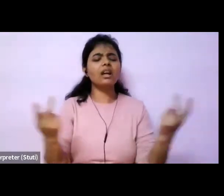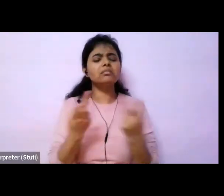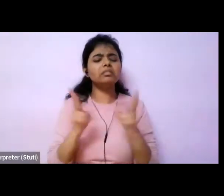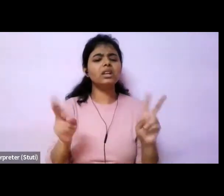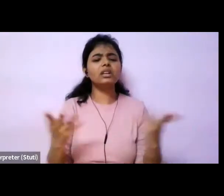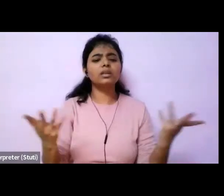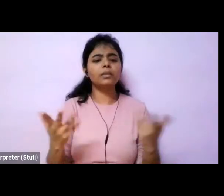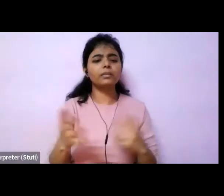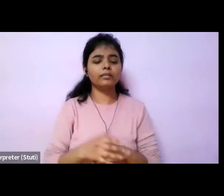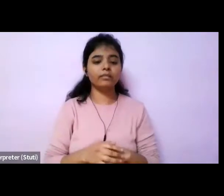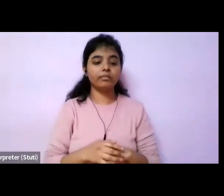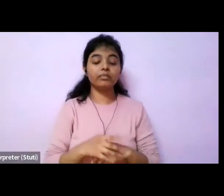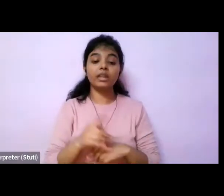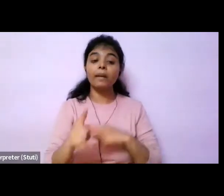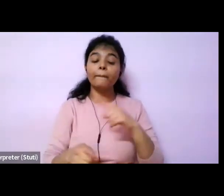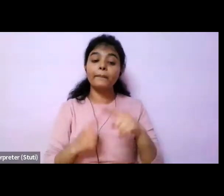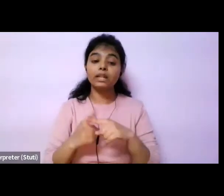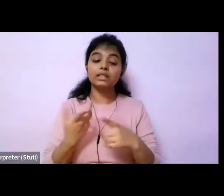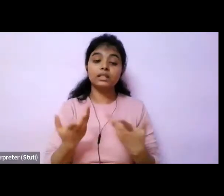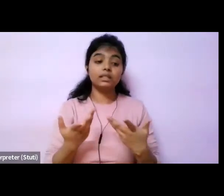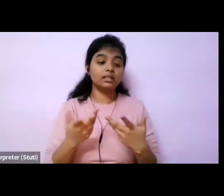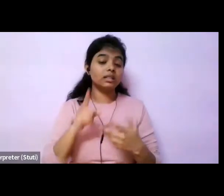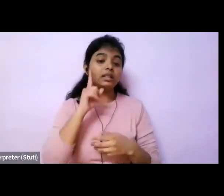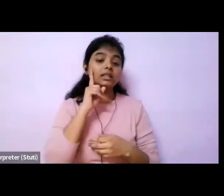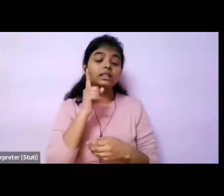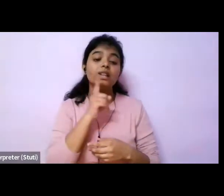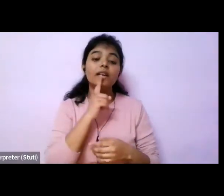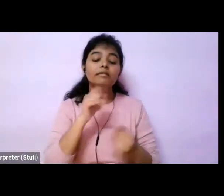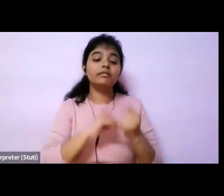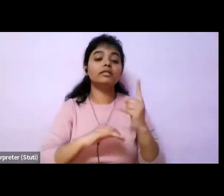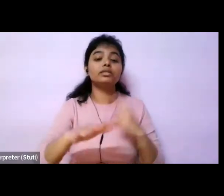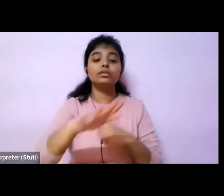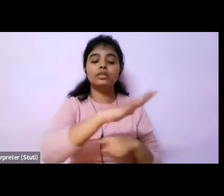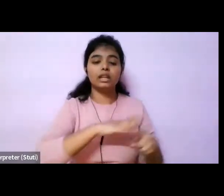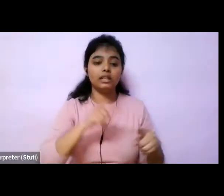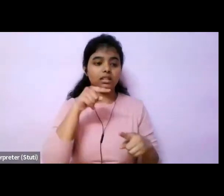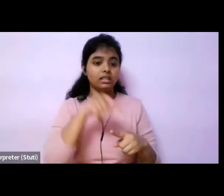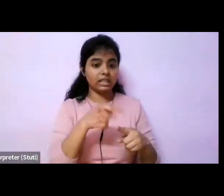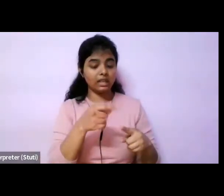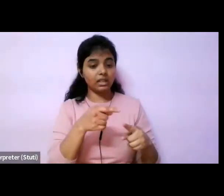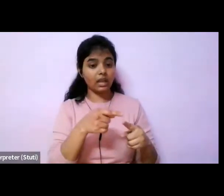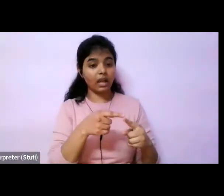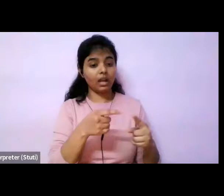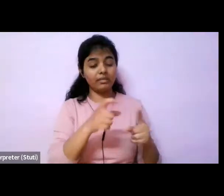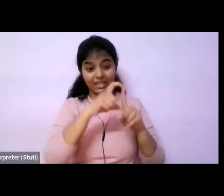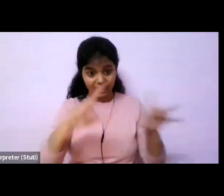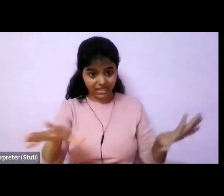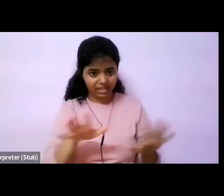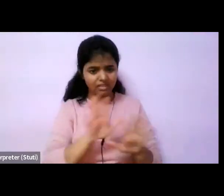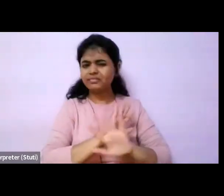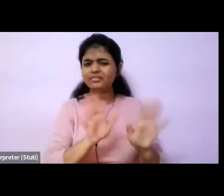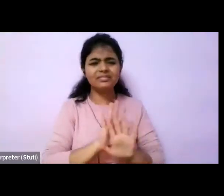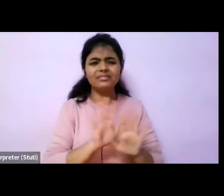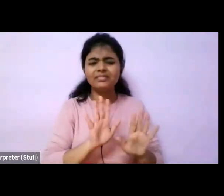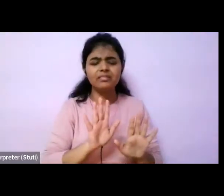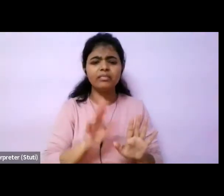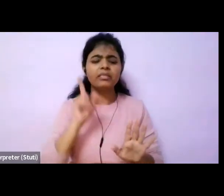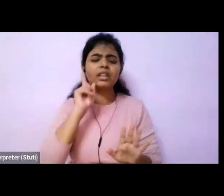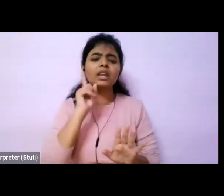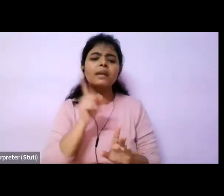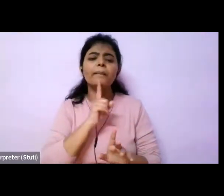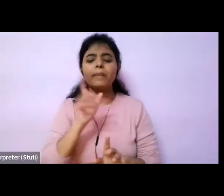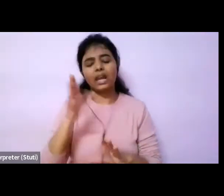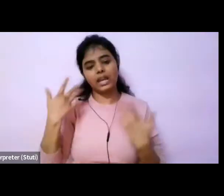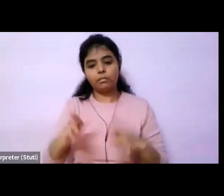sociality, to the existence of deaf sociality, that, look, this is not a tragedy. If someone has become deaf, do not look at